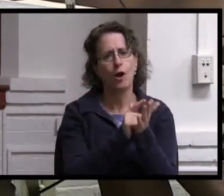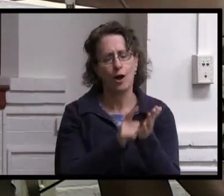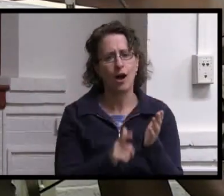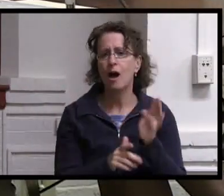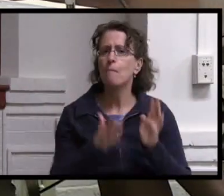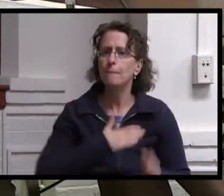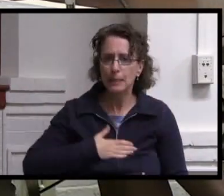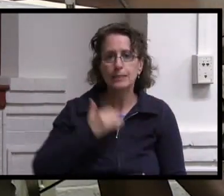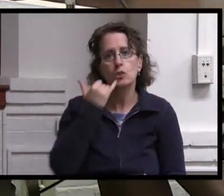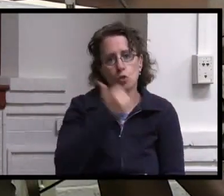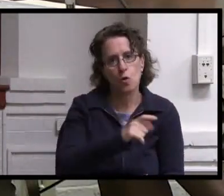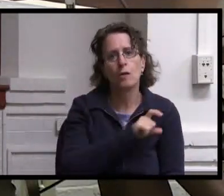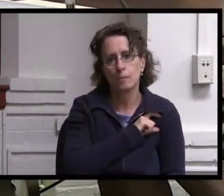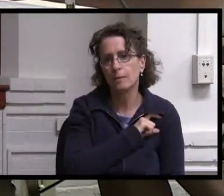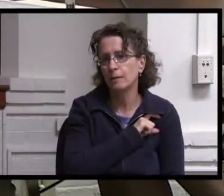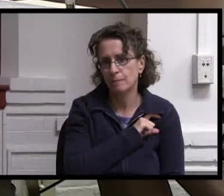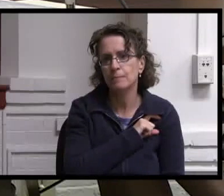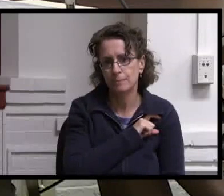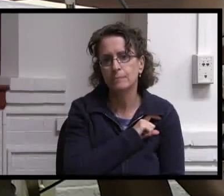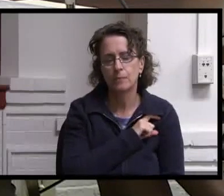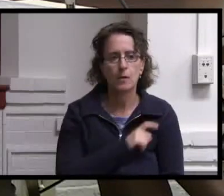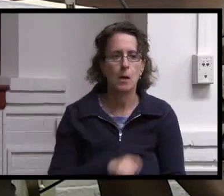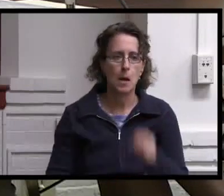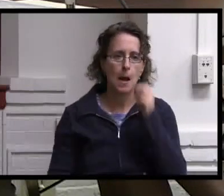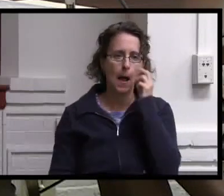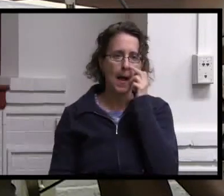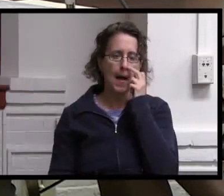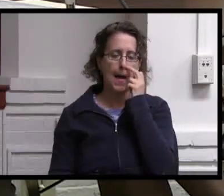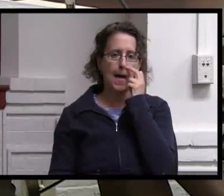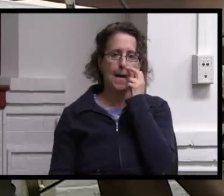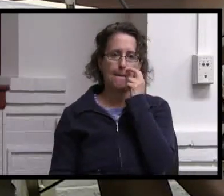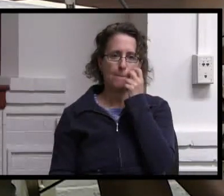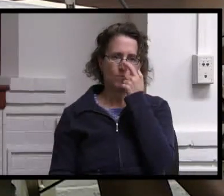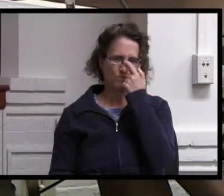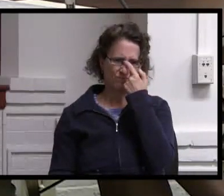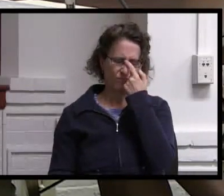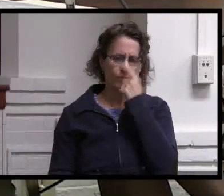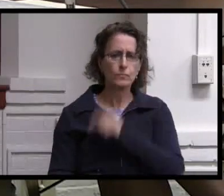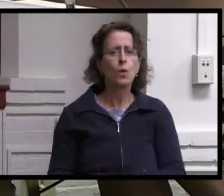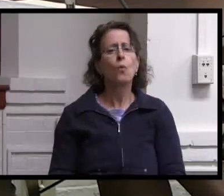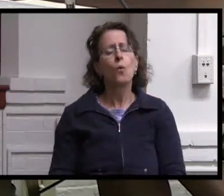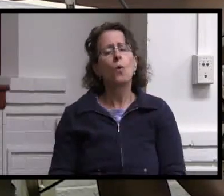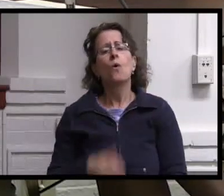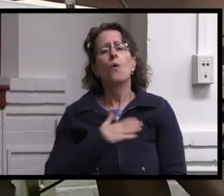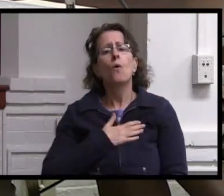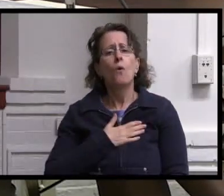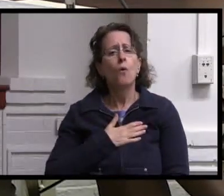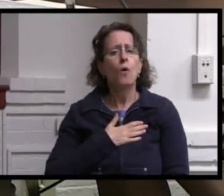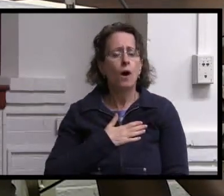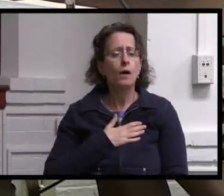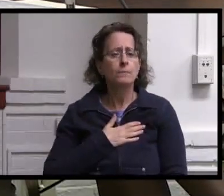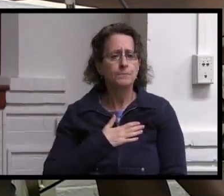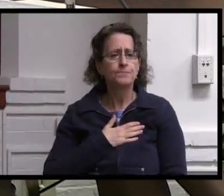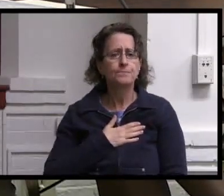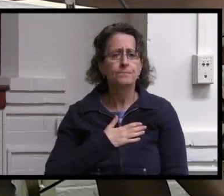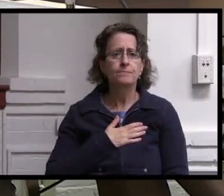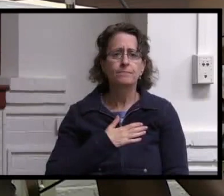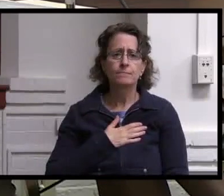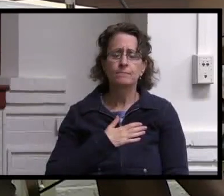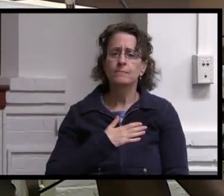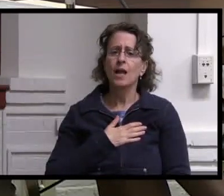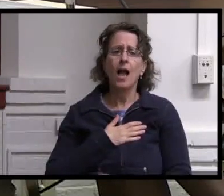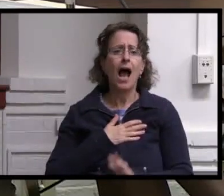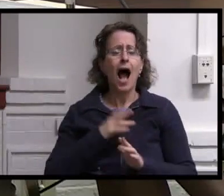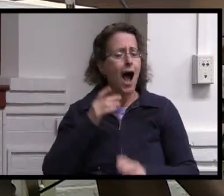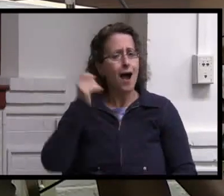please call the police department. And I have a lot of empathy and compassion for people that don't want to call the